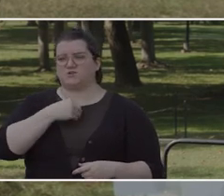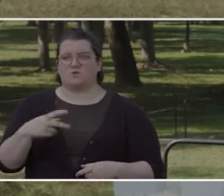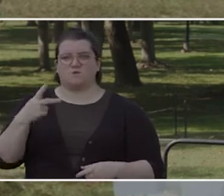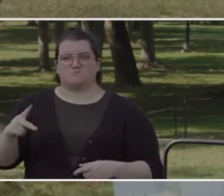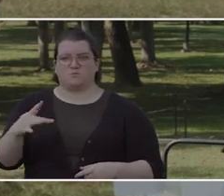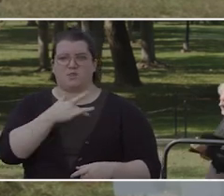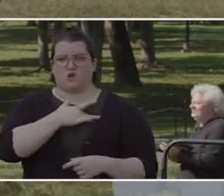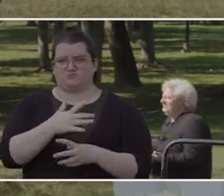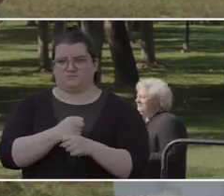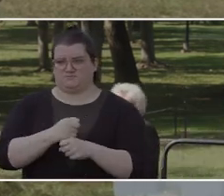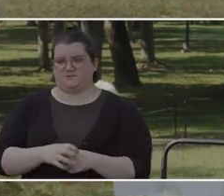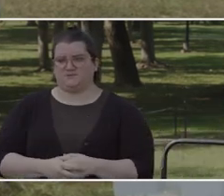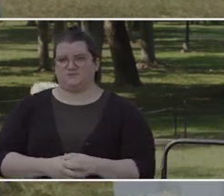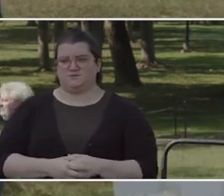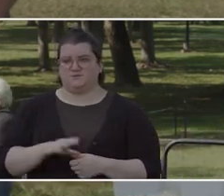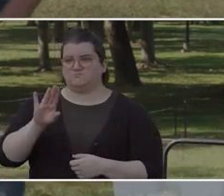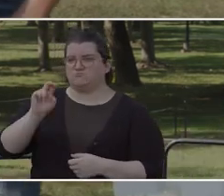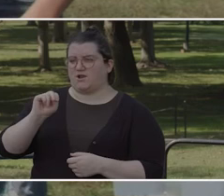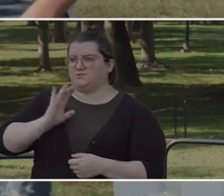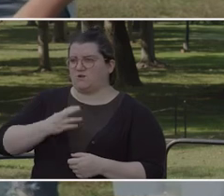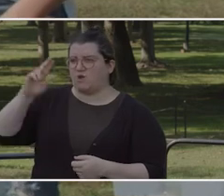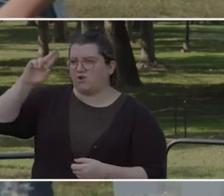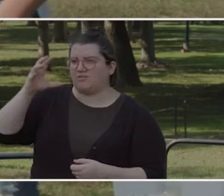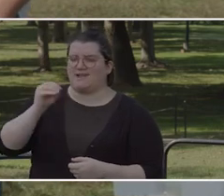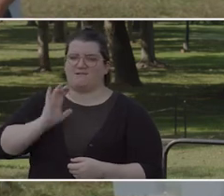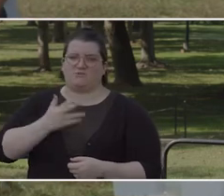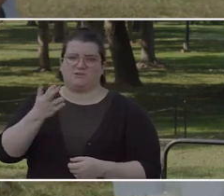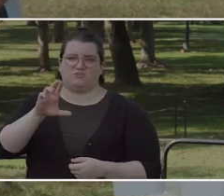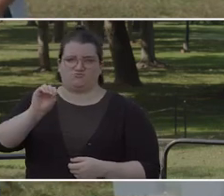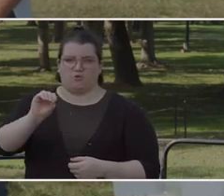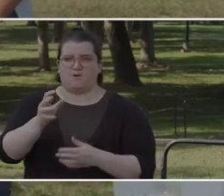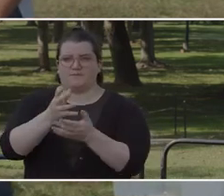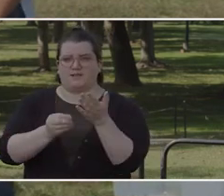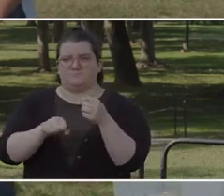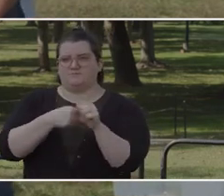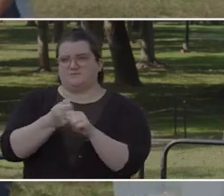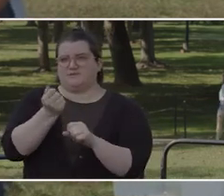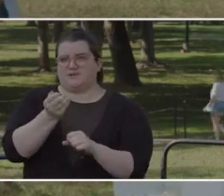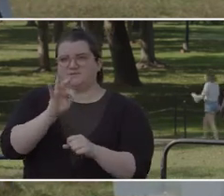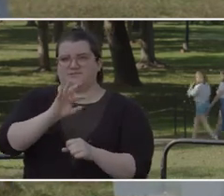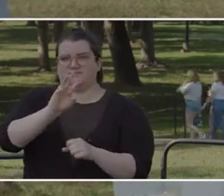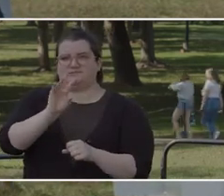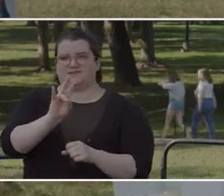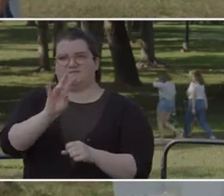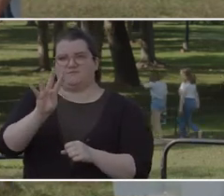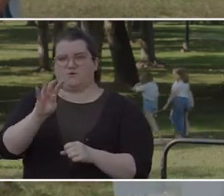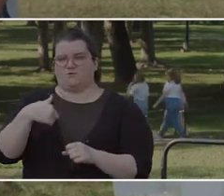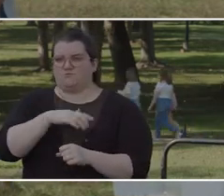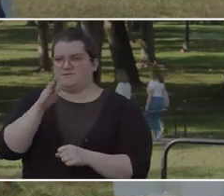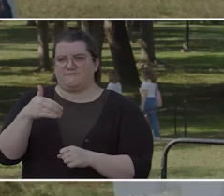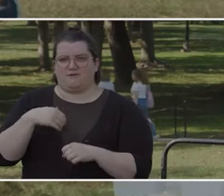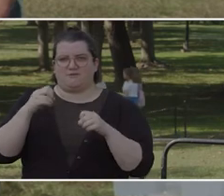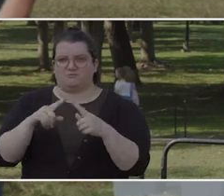Heart recipient. Brian was our uncle and our hero. He passed away in 1974, so we never had the opportunity to